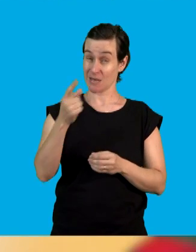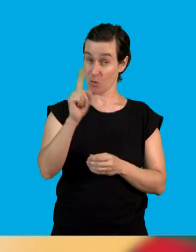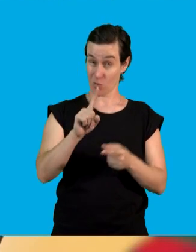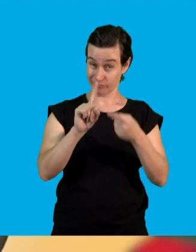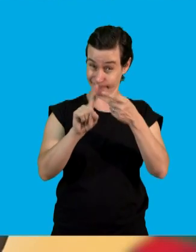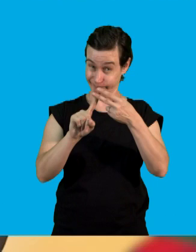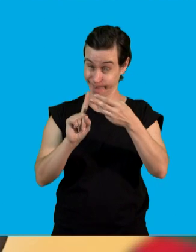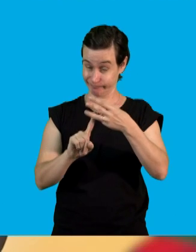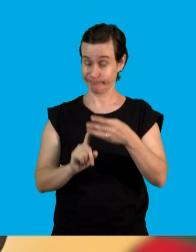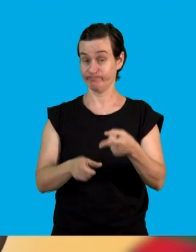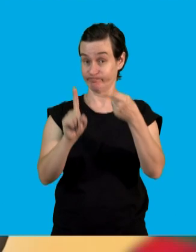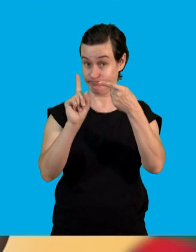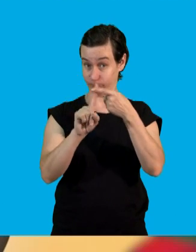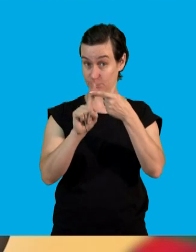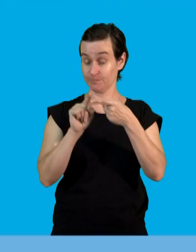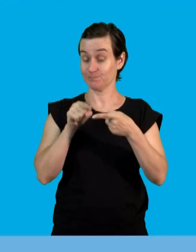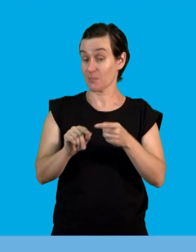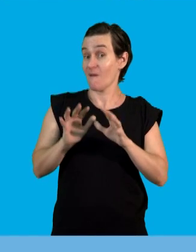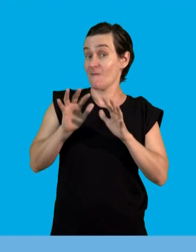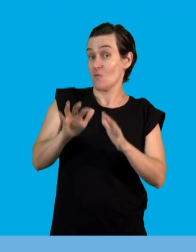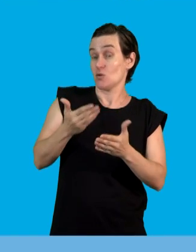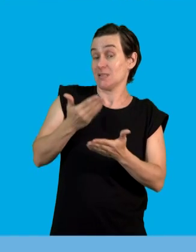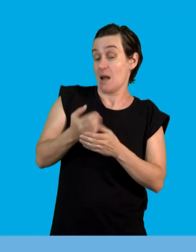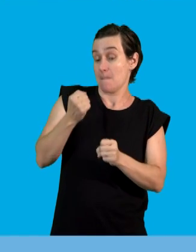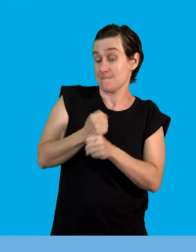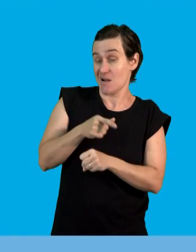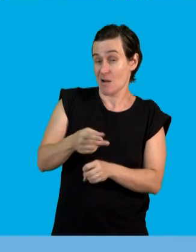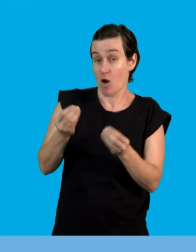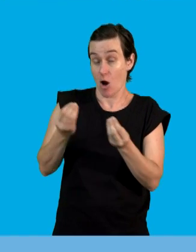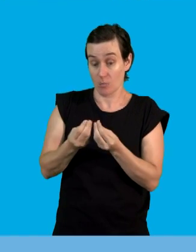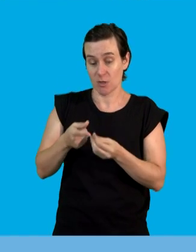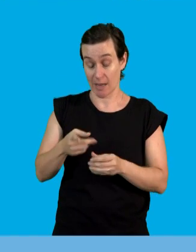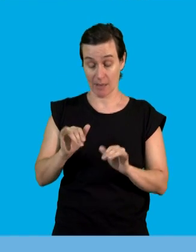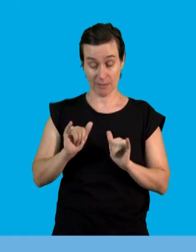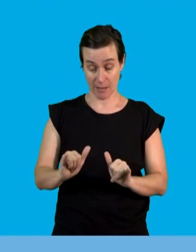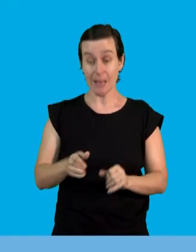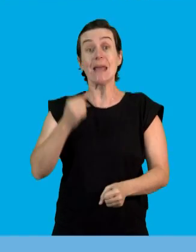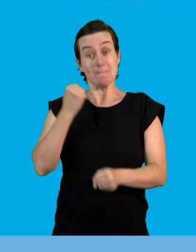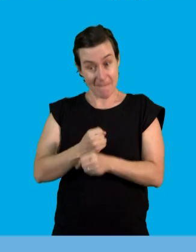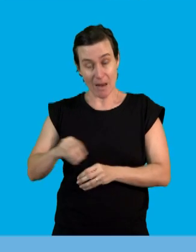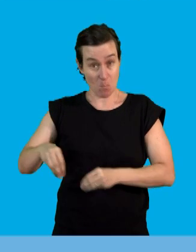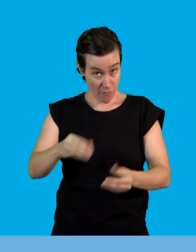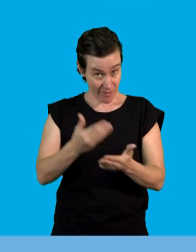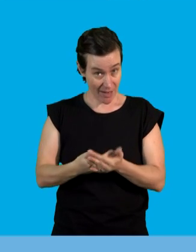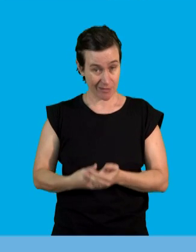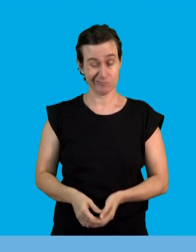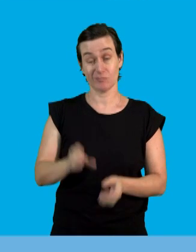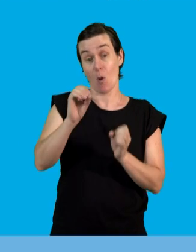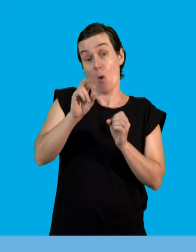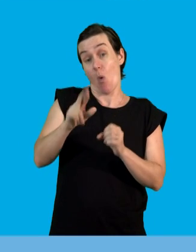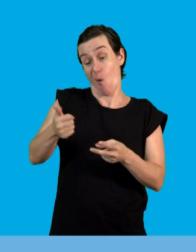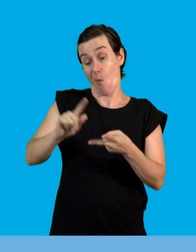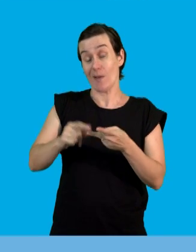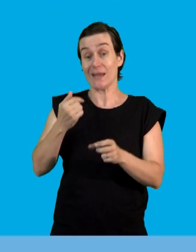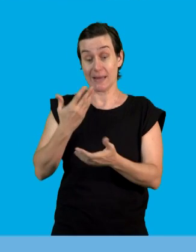happen. So now, number one, we're saying that a force can put a stationary object into motion, or sometimes it can increase